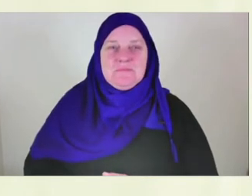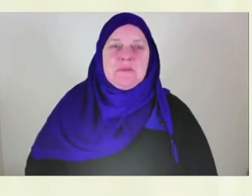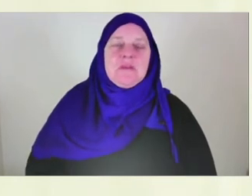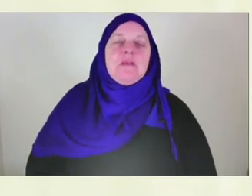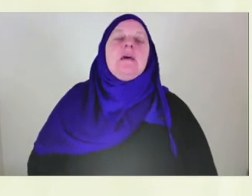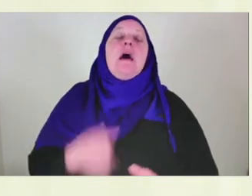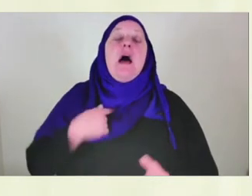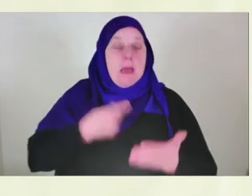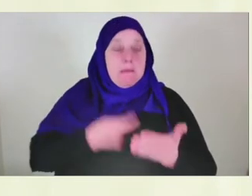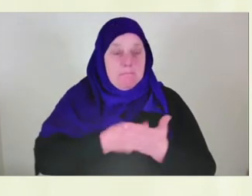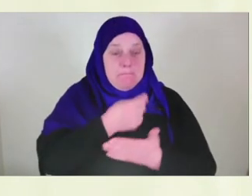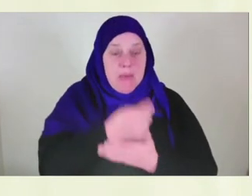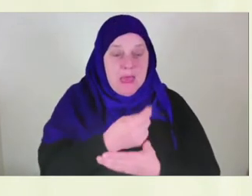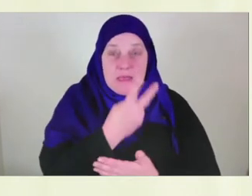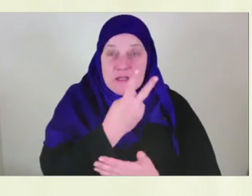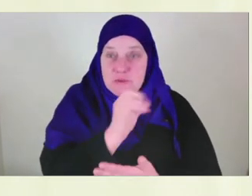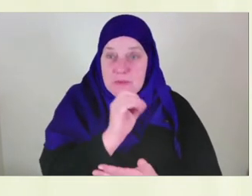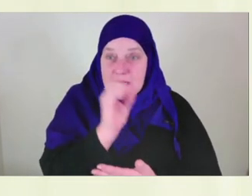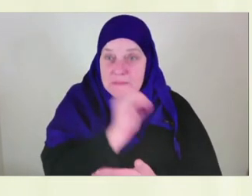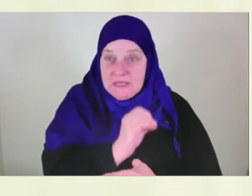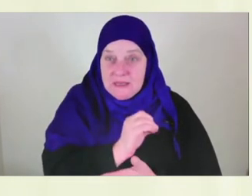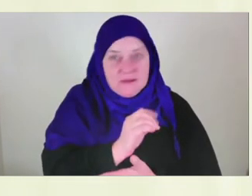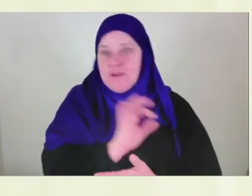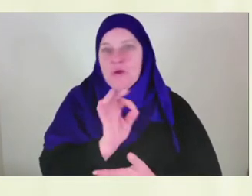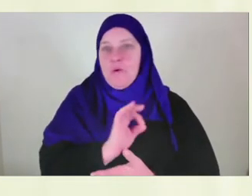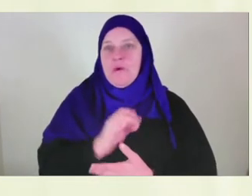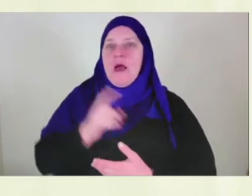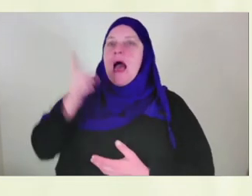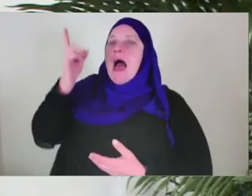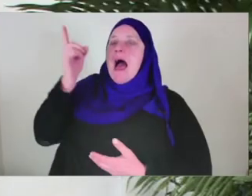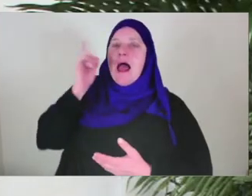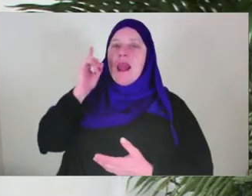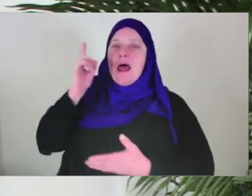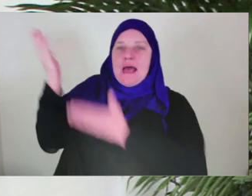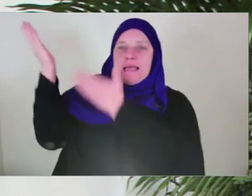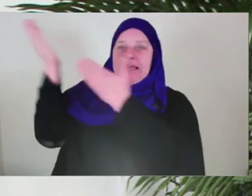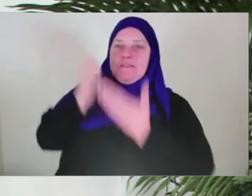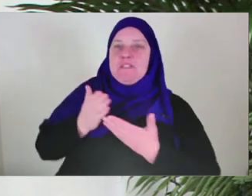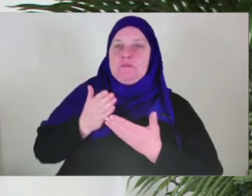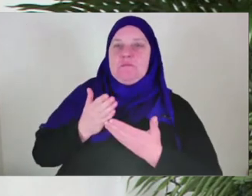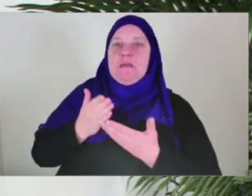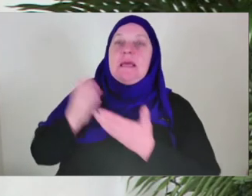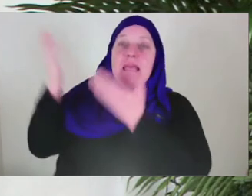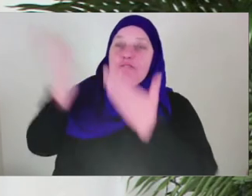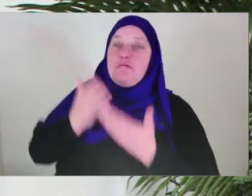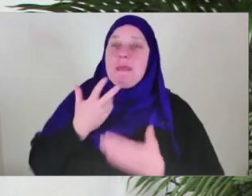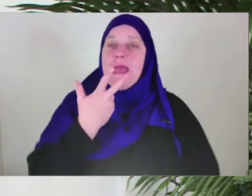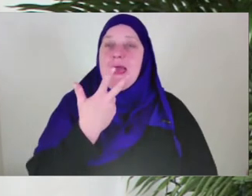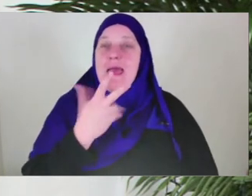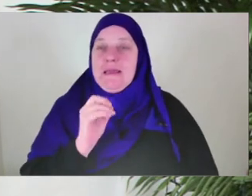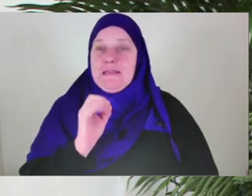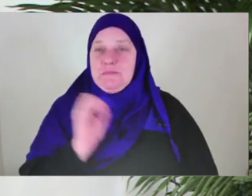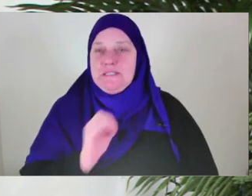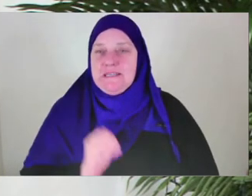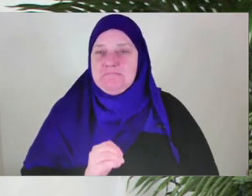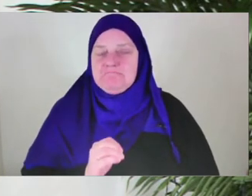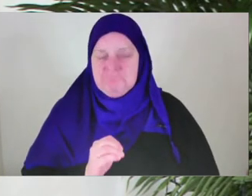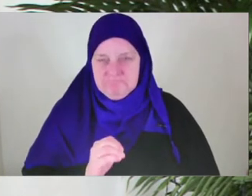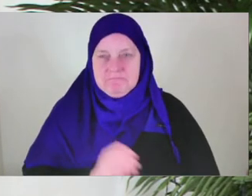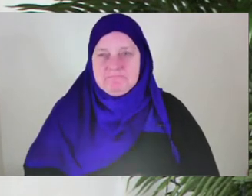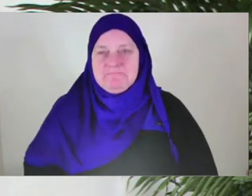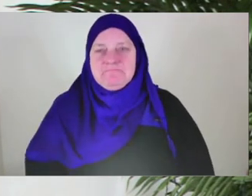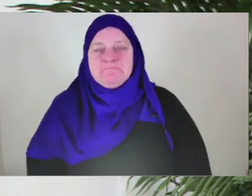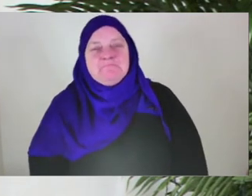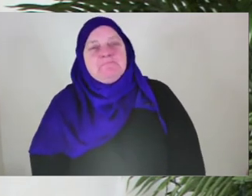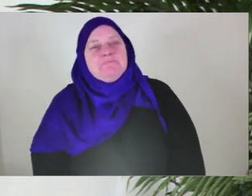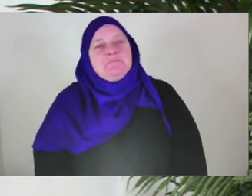I think that's a great way to look at it, Sheikh. That, and if I can go one step further, and I know we have one question, and then I have one